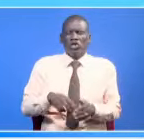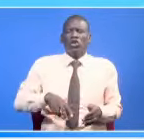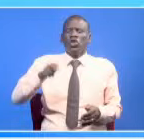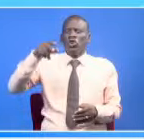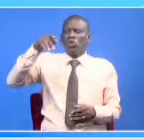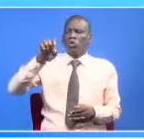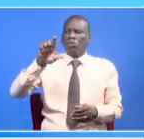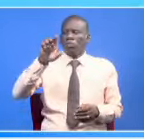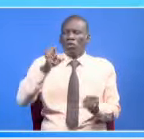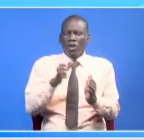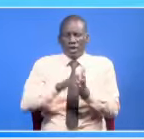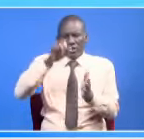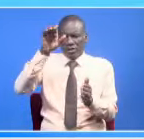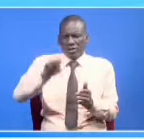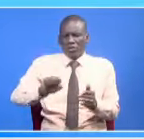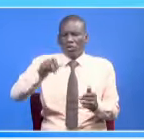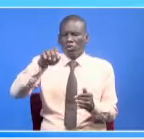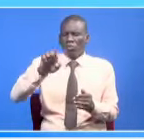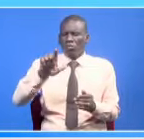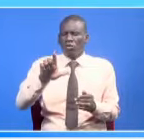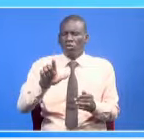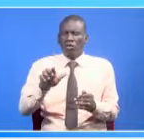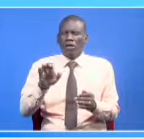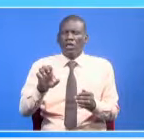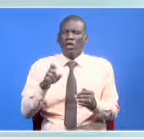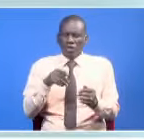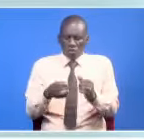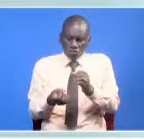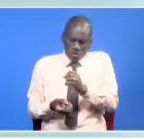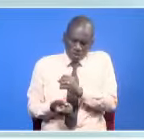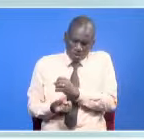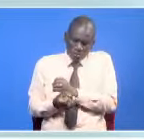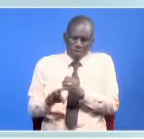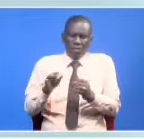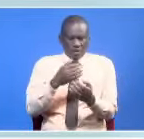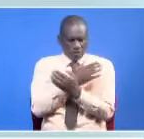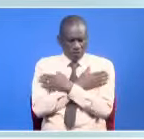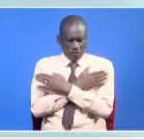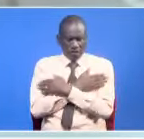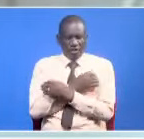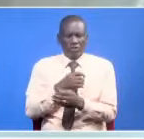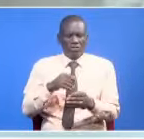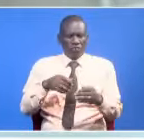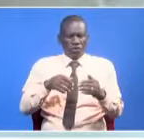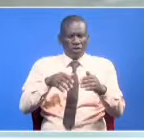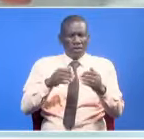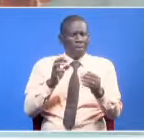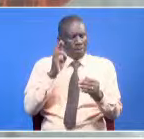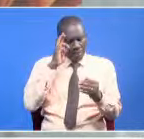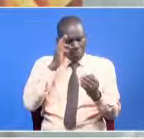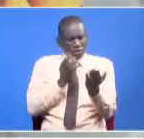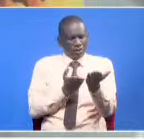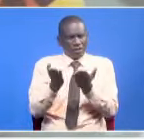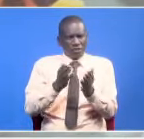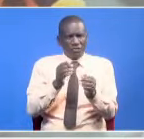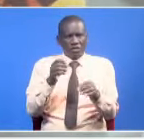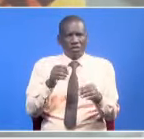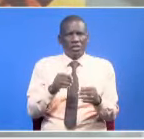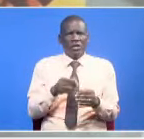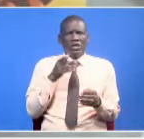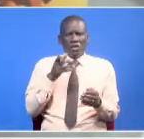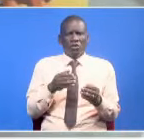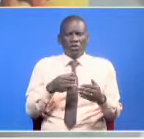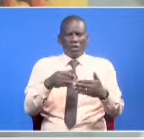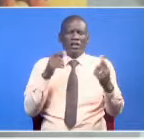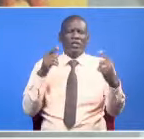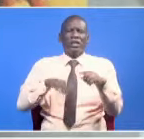Cheruiyot's teammates Tuesday during his memorial service held in Cheptiret, Nandi County. Until his demise, the late banker had already